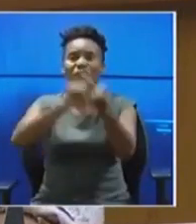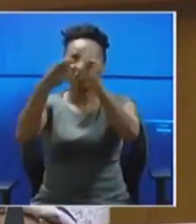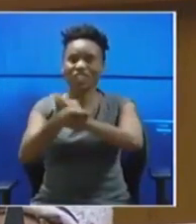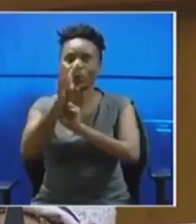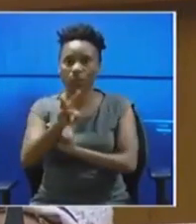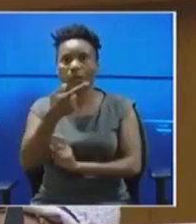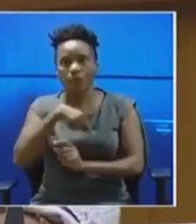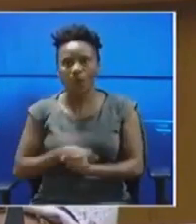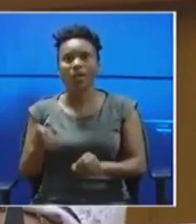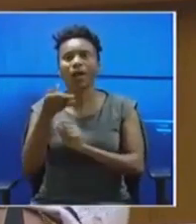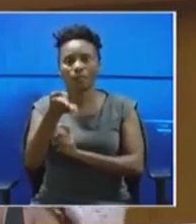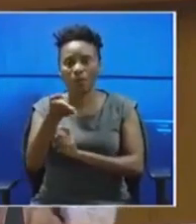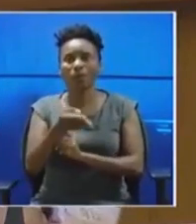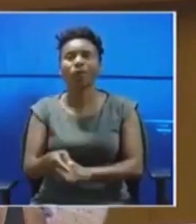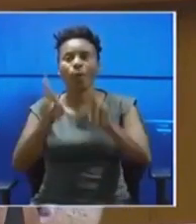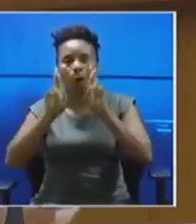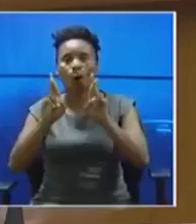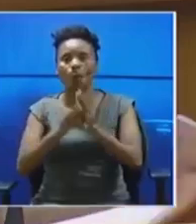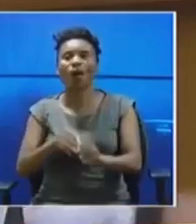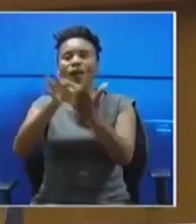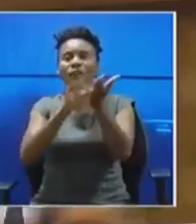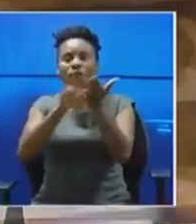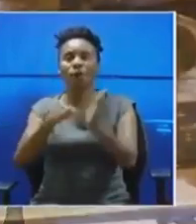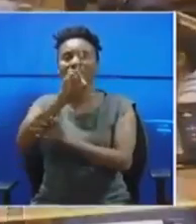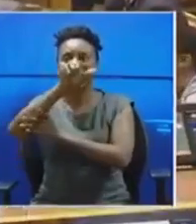will bring hope. Vote Democratic Alliance.